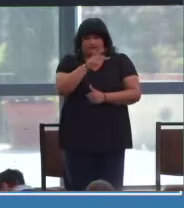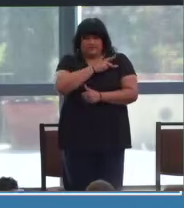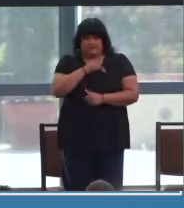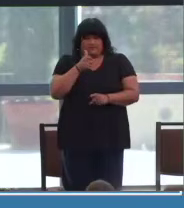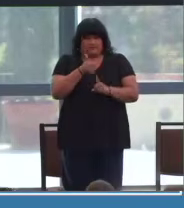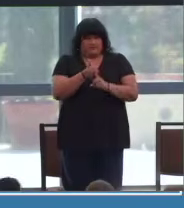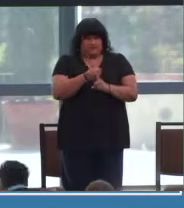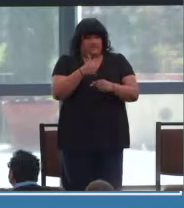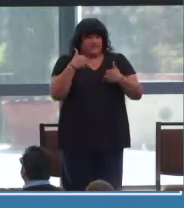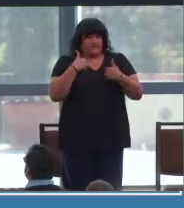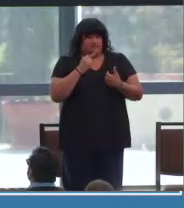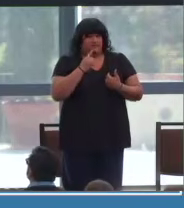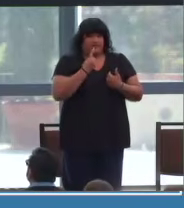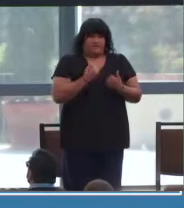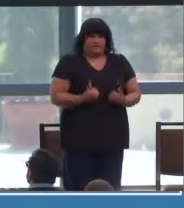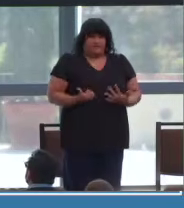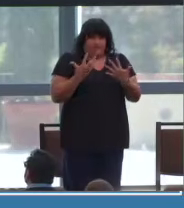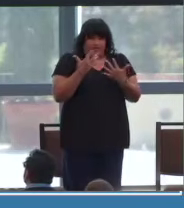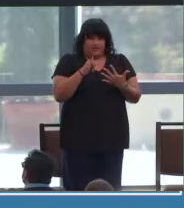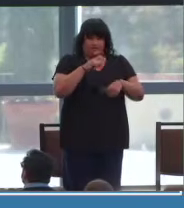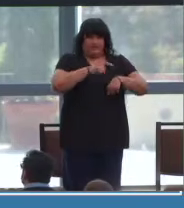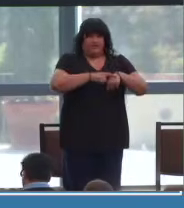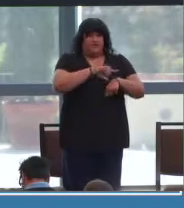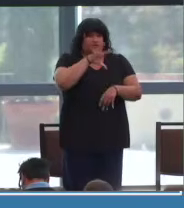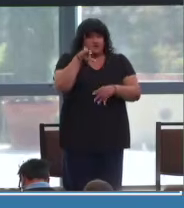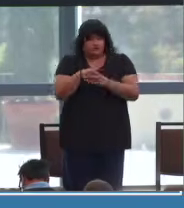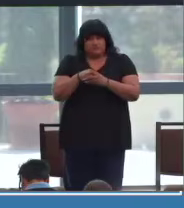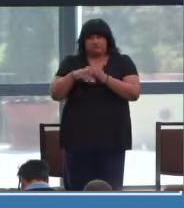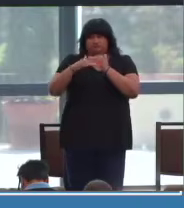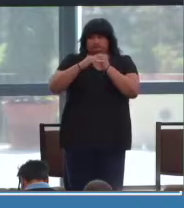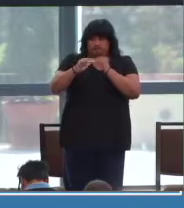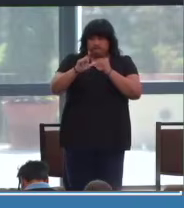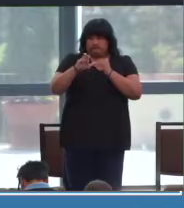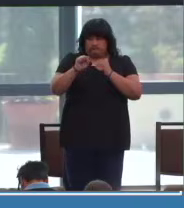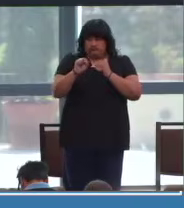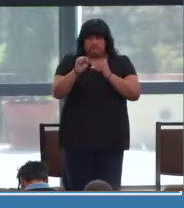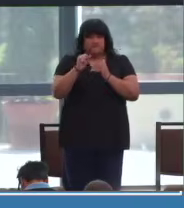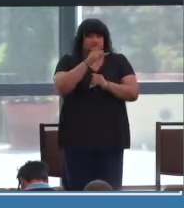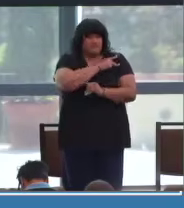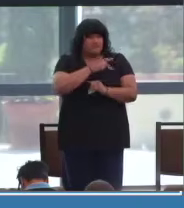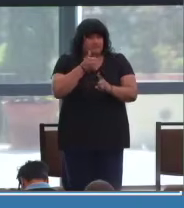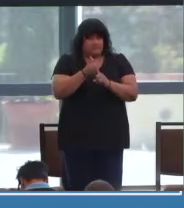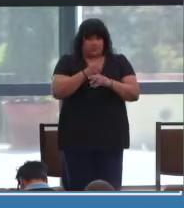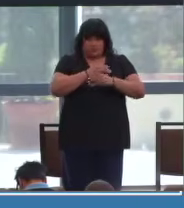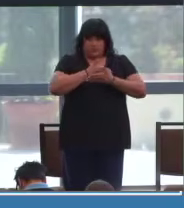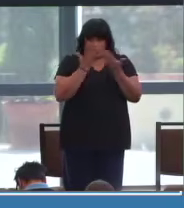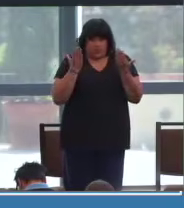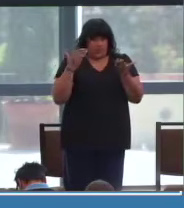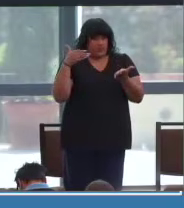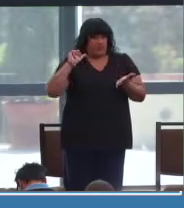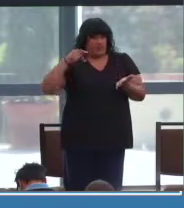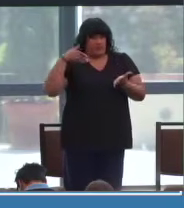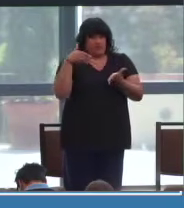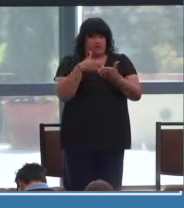time. So this only applies to stable lupus patients who don't have any don't have any antiphospholipid antibodies. But in